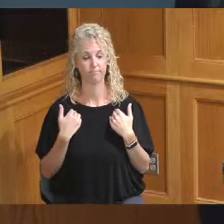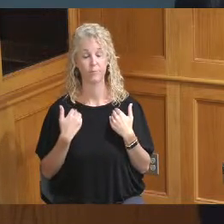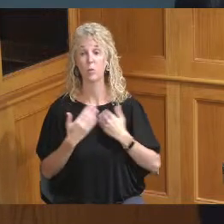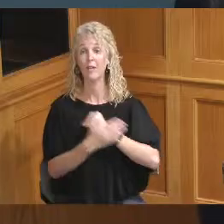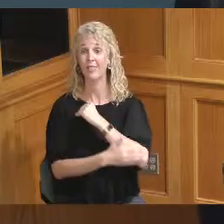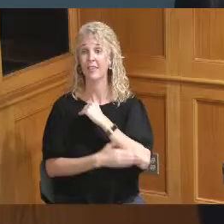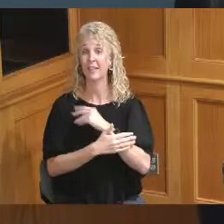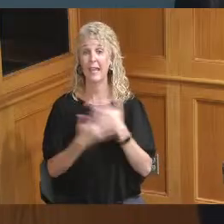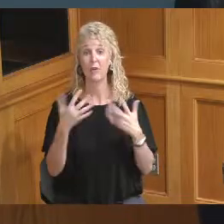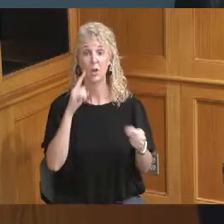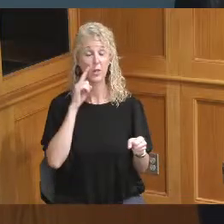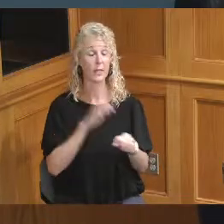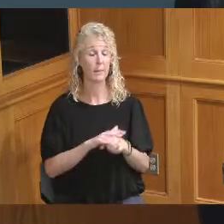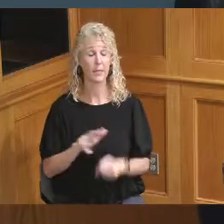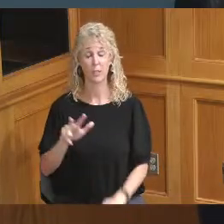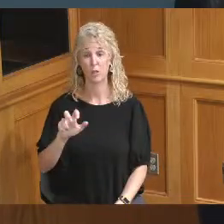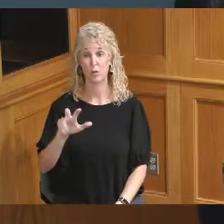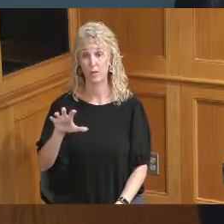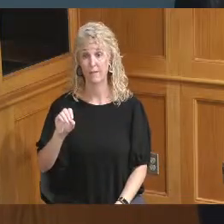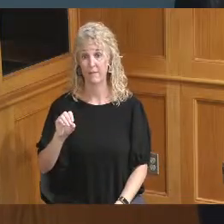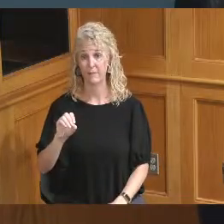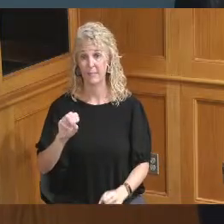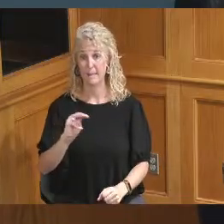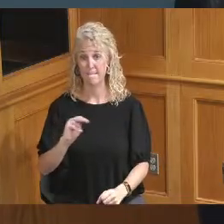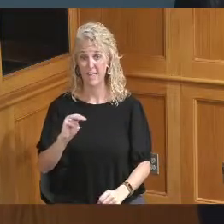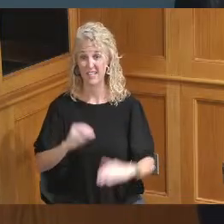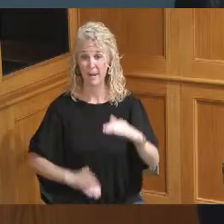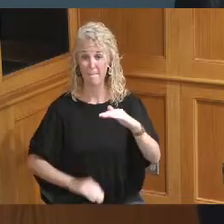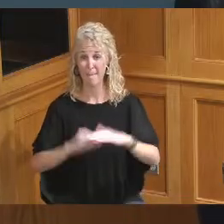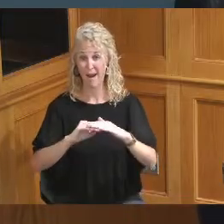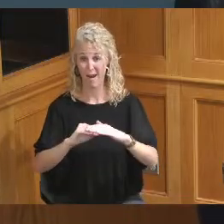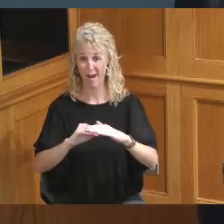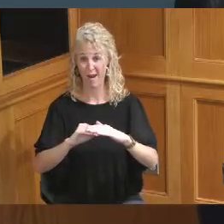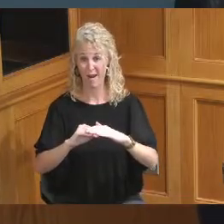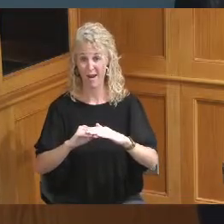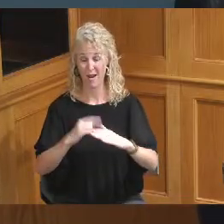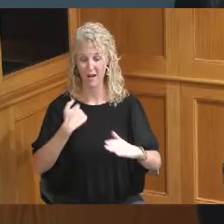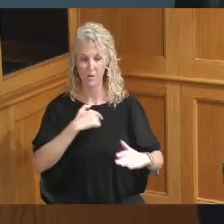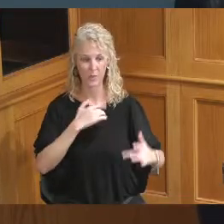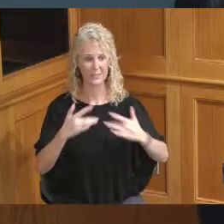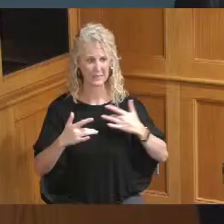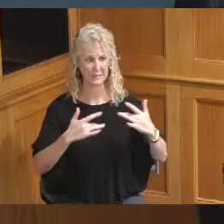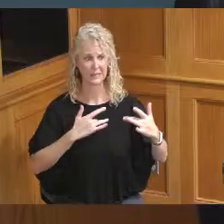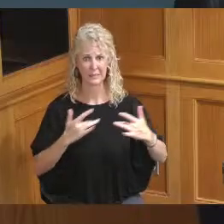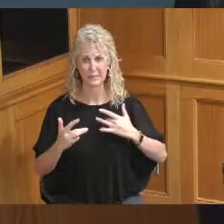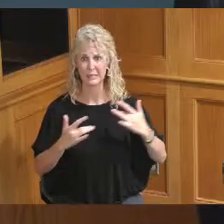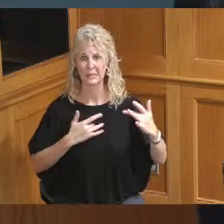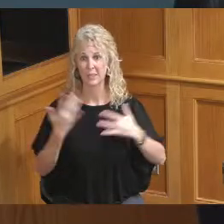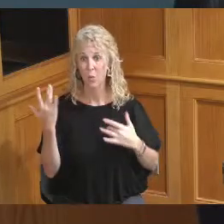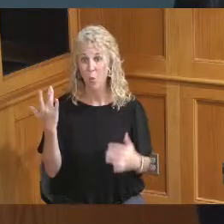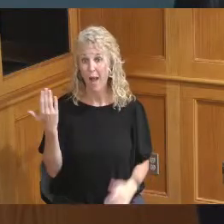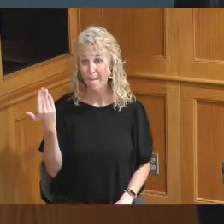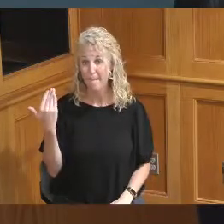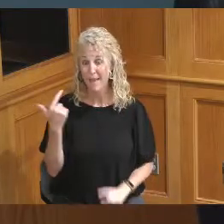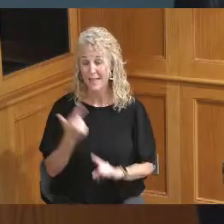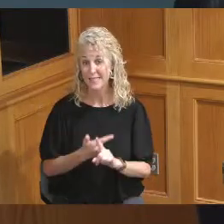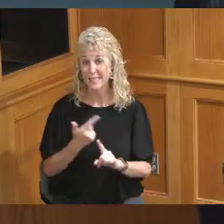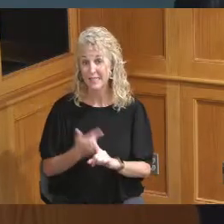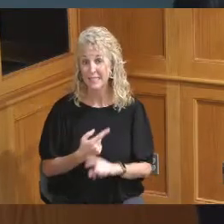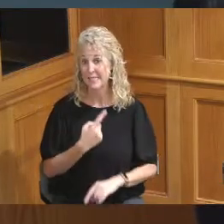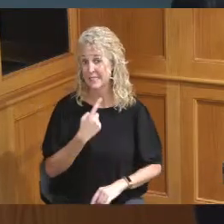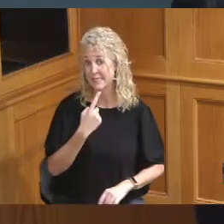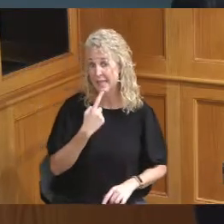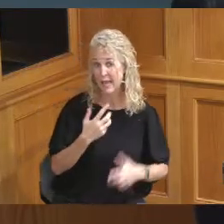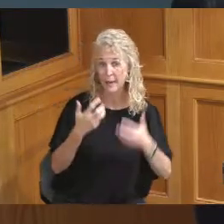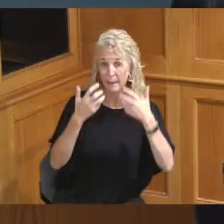to $350 million, and it's capped. This is something that we've been worrying about because the old lease allowed the Bengals to